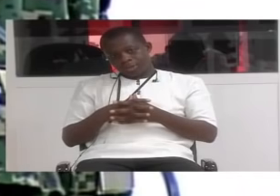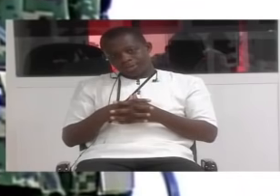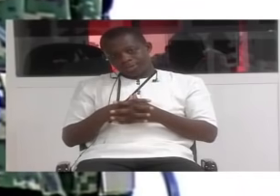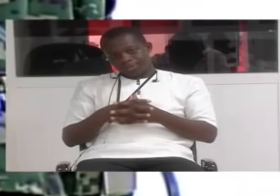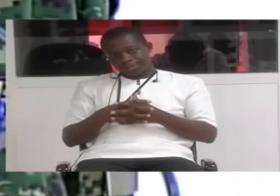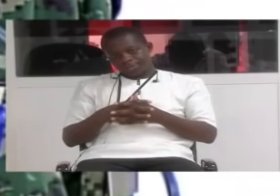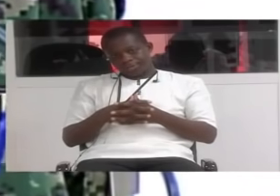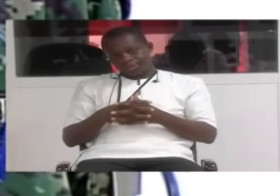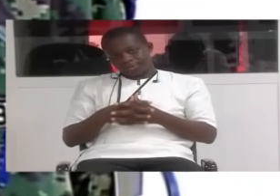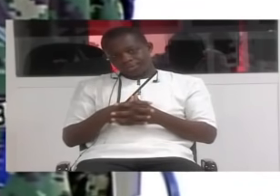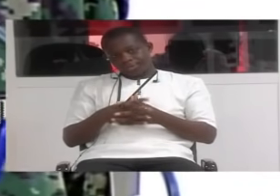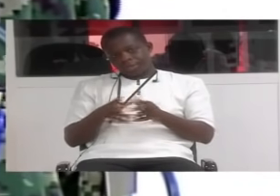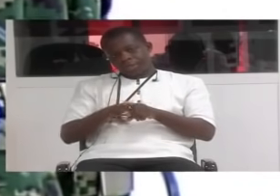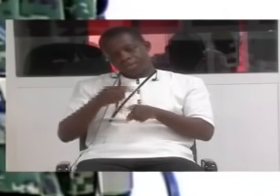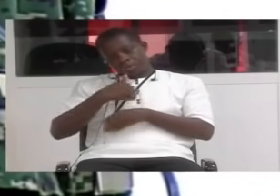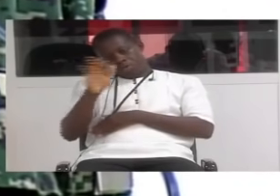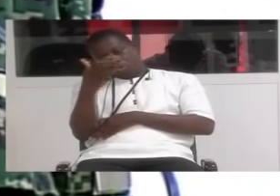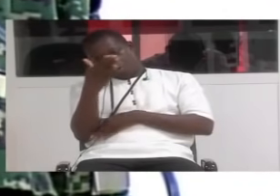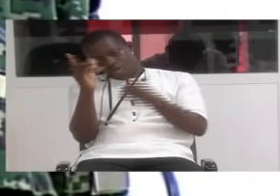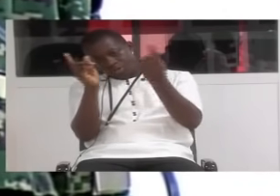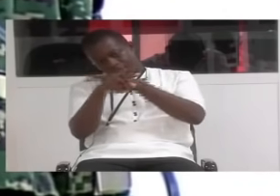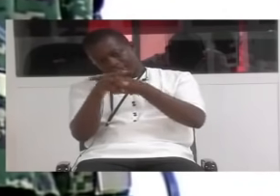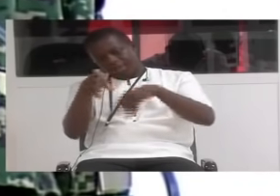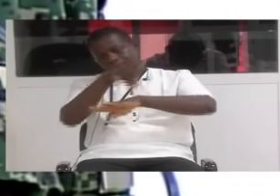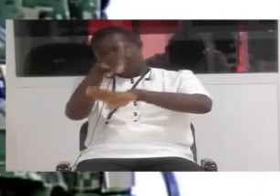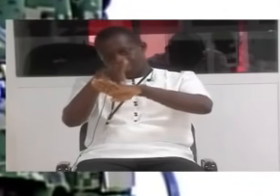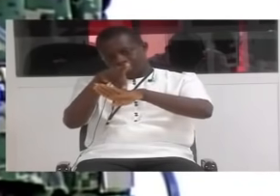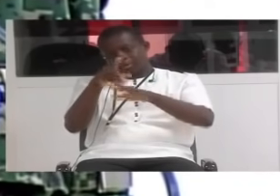changed the guard. So when we changed the guard,